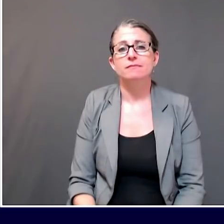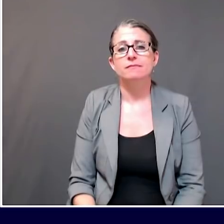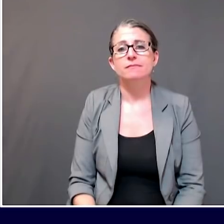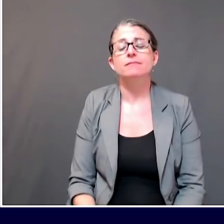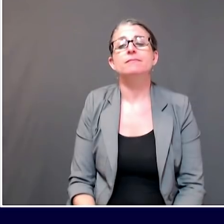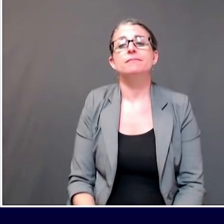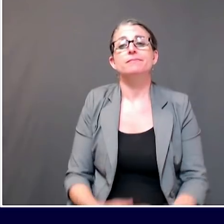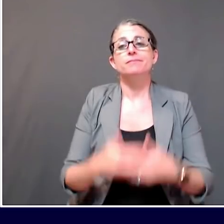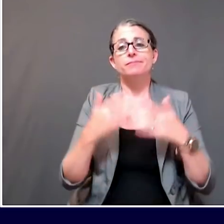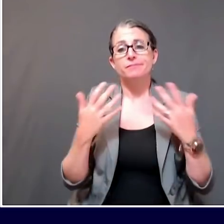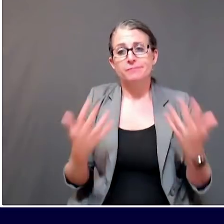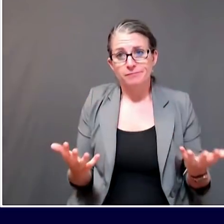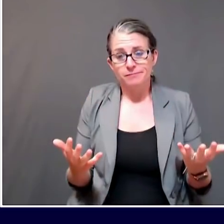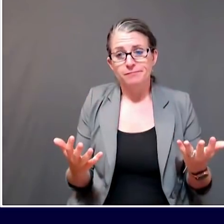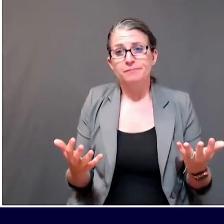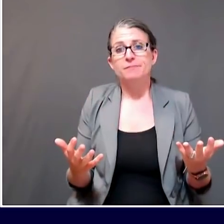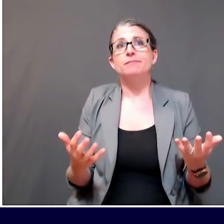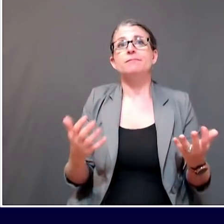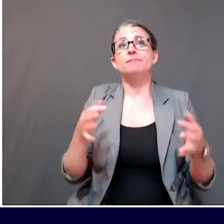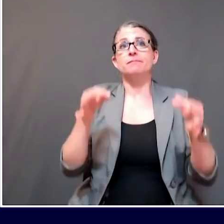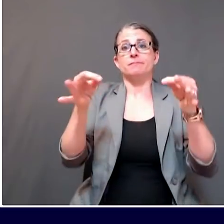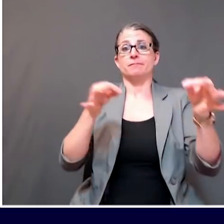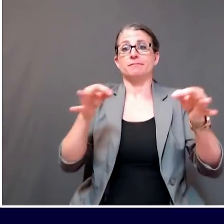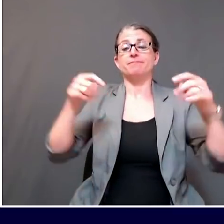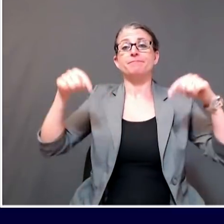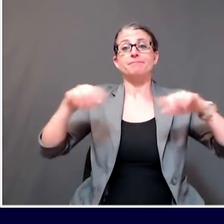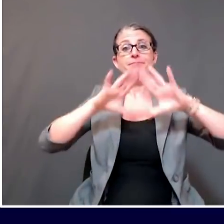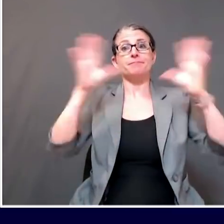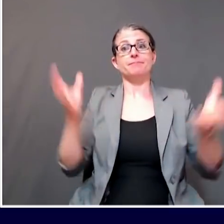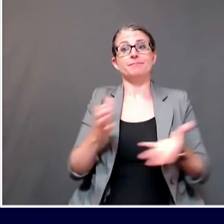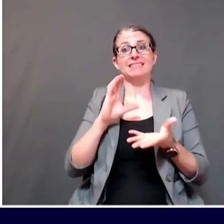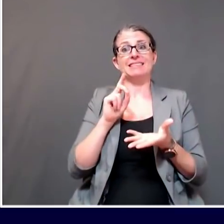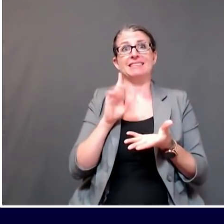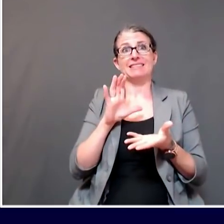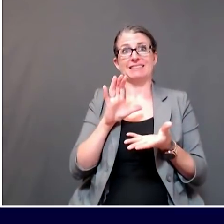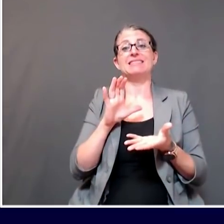Overall, Maine CDC is reporting